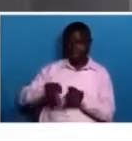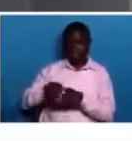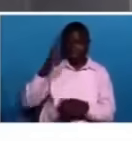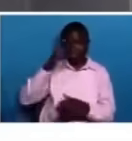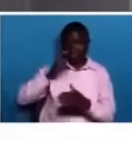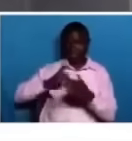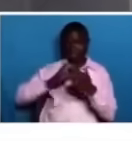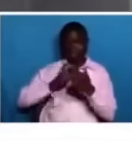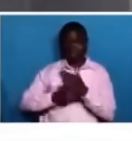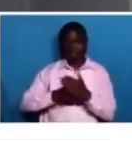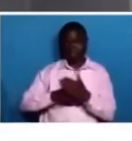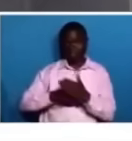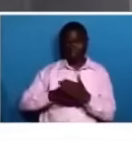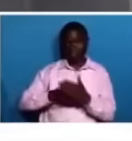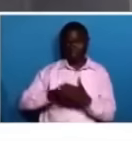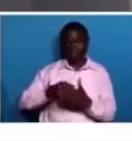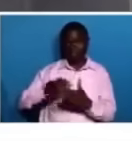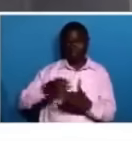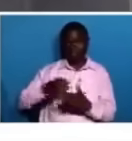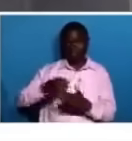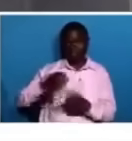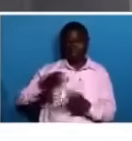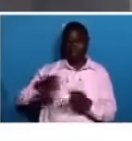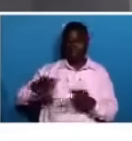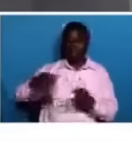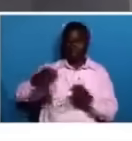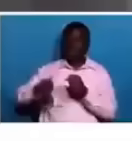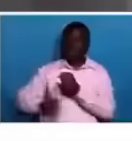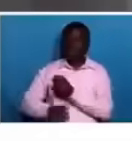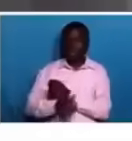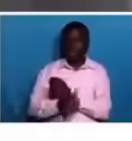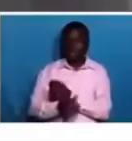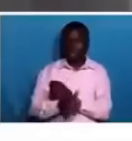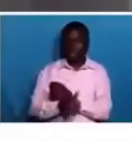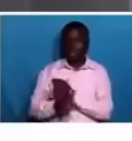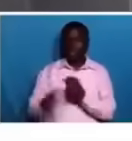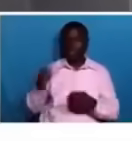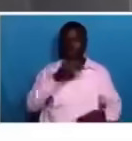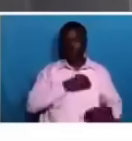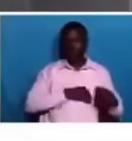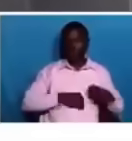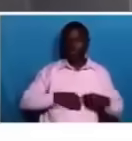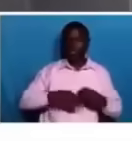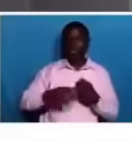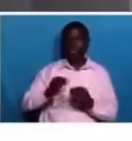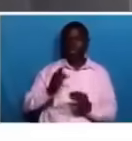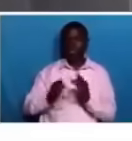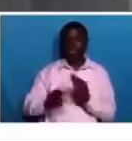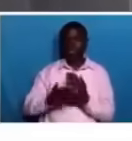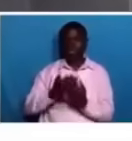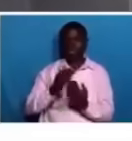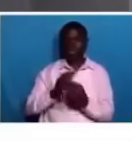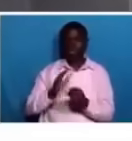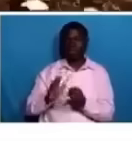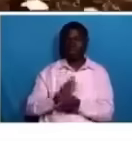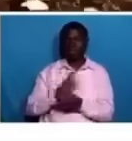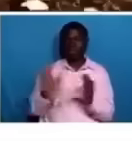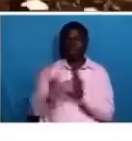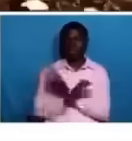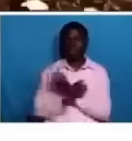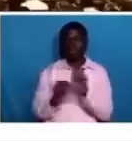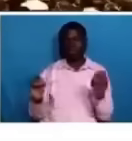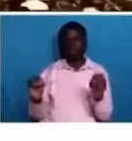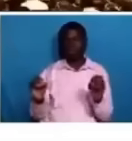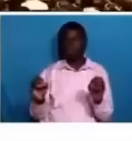And that is dangerous. So corruption, if you're not careful, will permeate every part of the church.